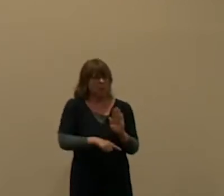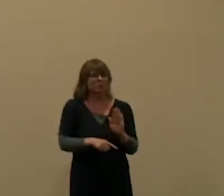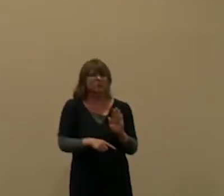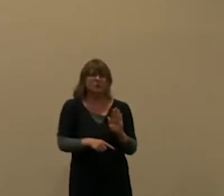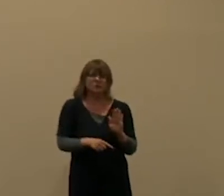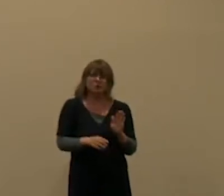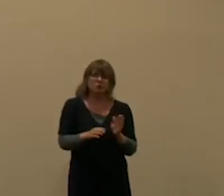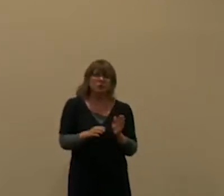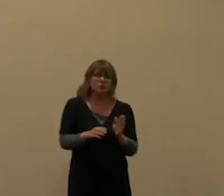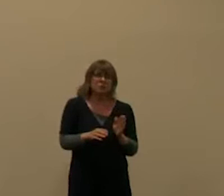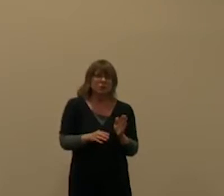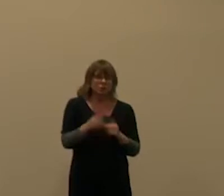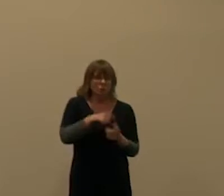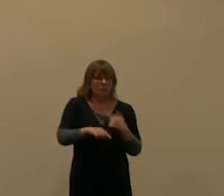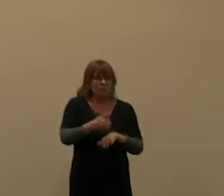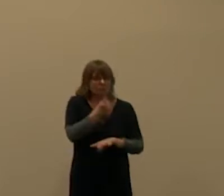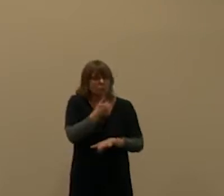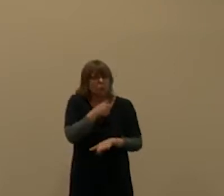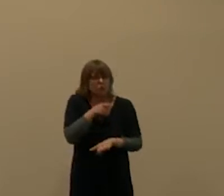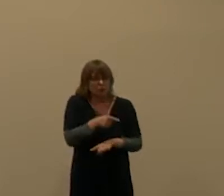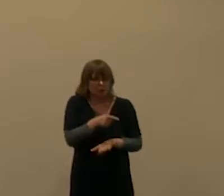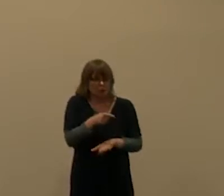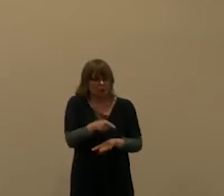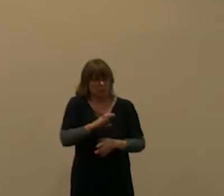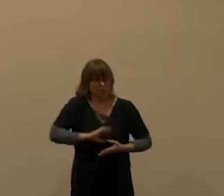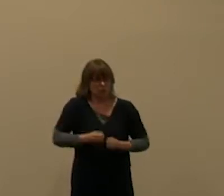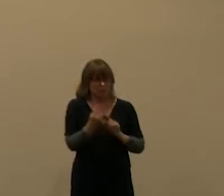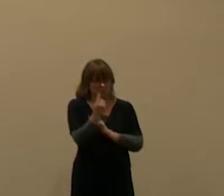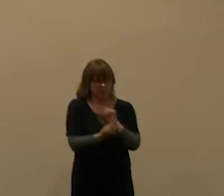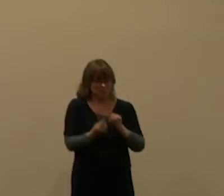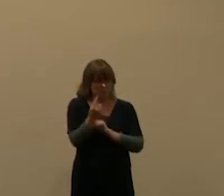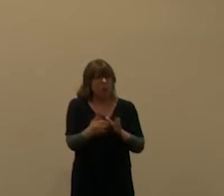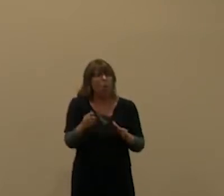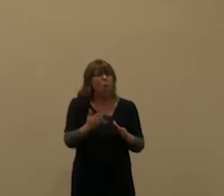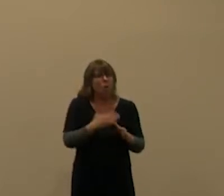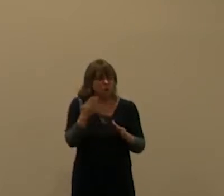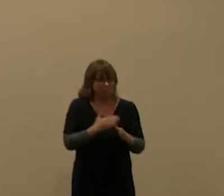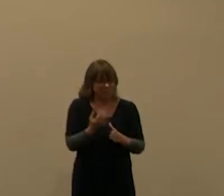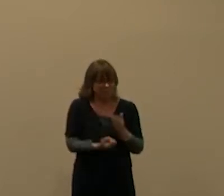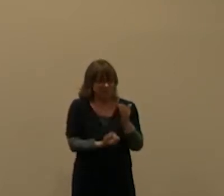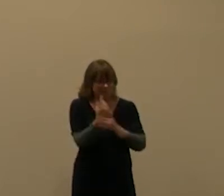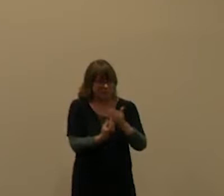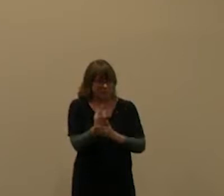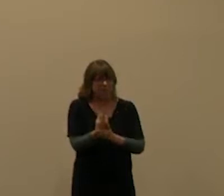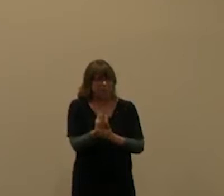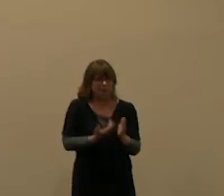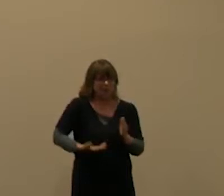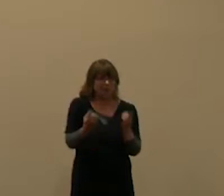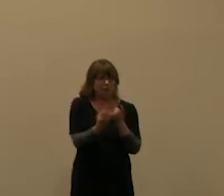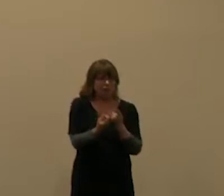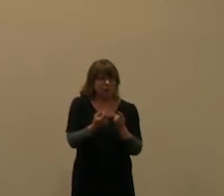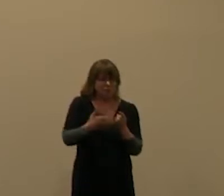were having this, so every time they would create a meeting, this would happen for them. So that at least